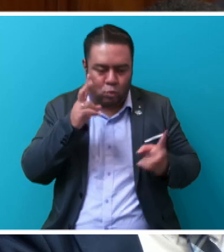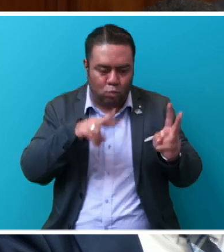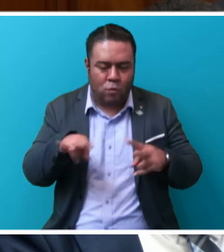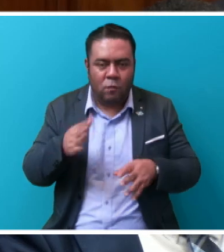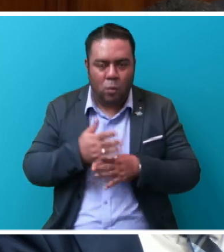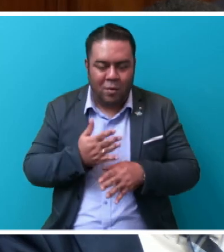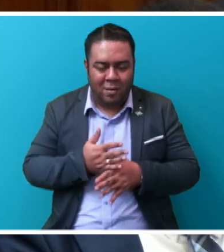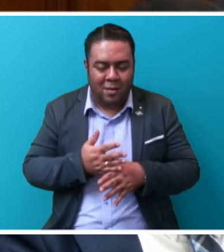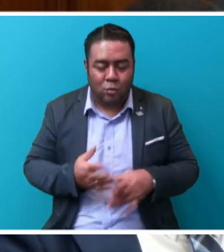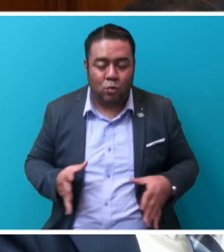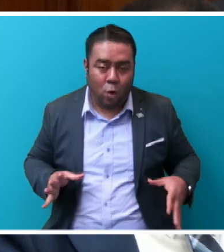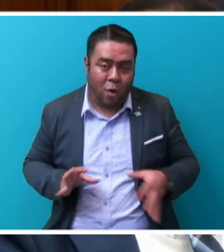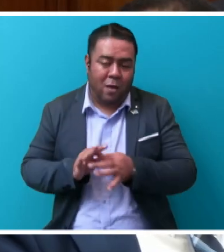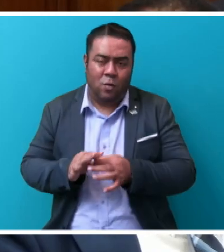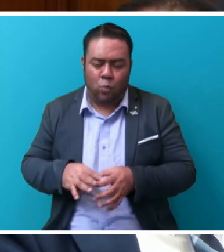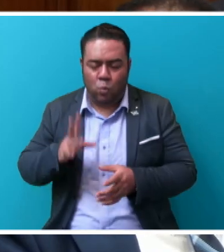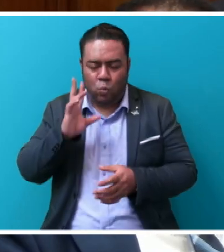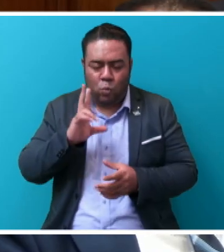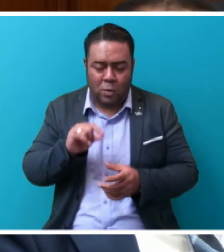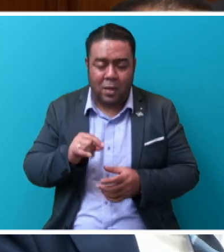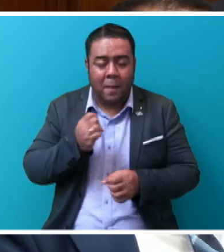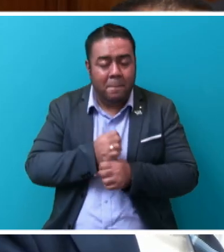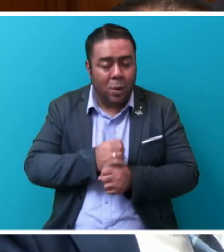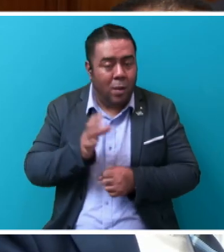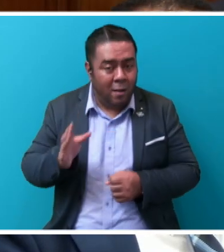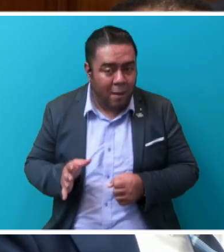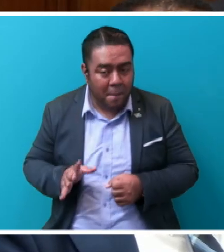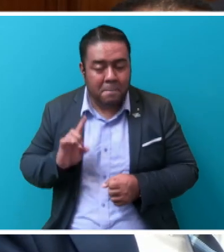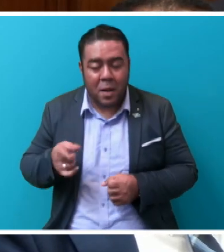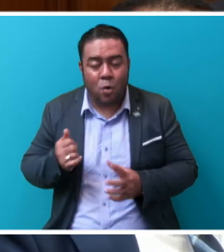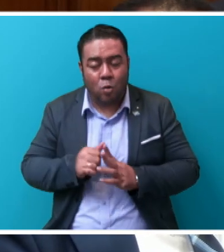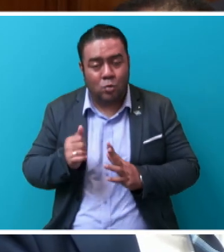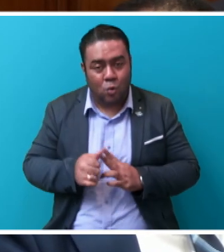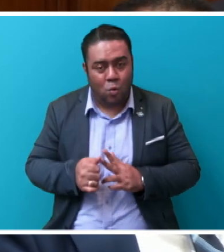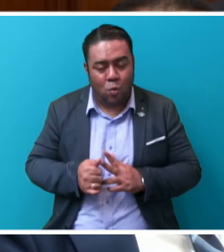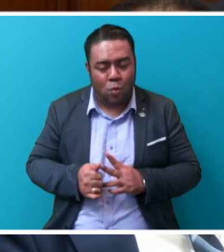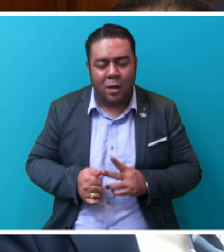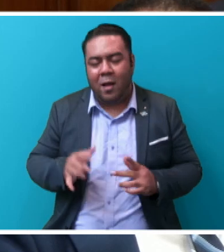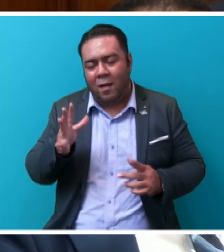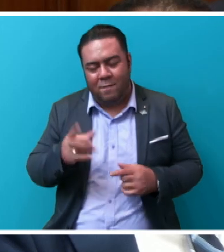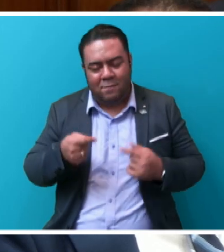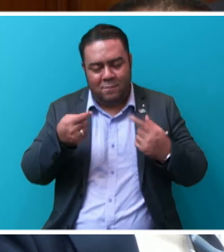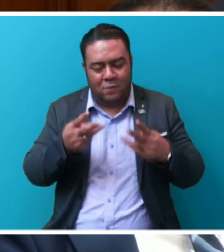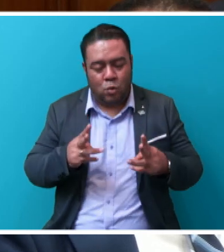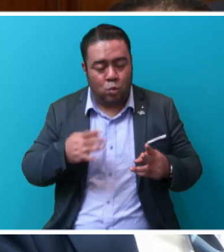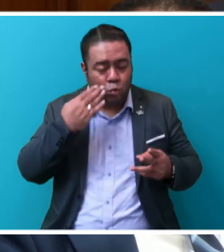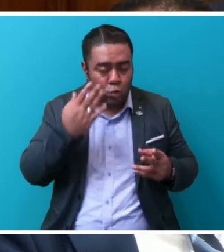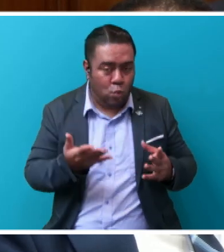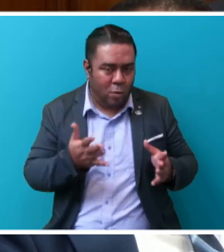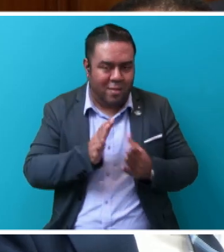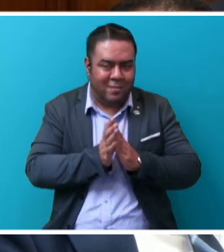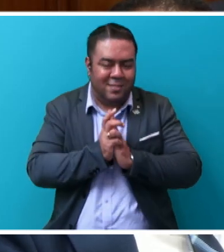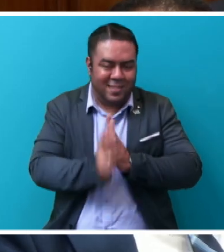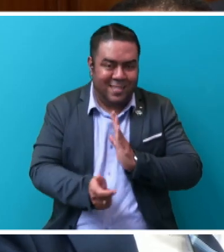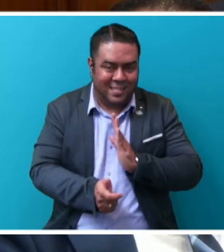job seekers to connect with potential employers, but also an avenue to showcase the skills